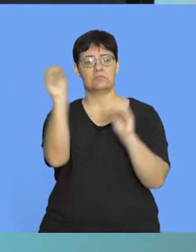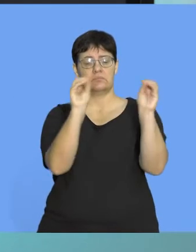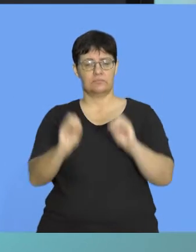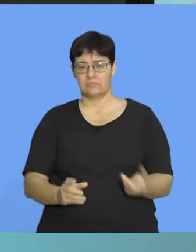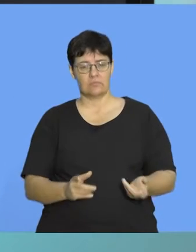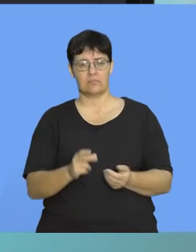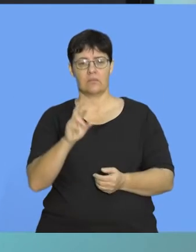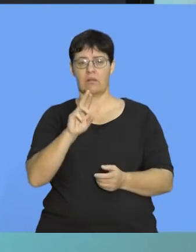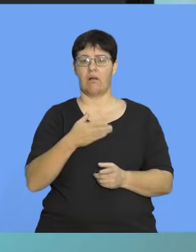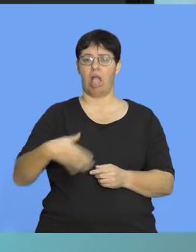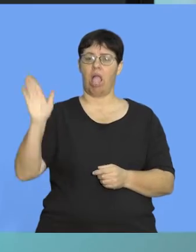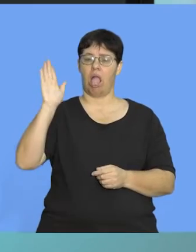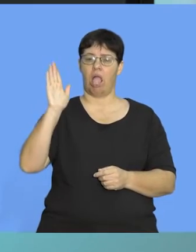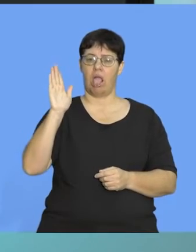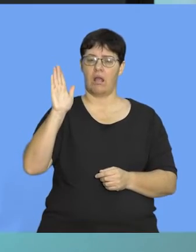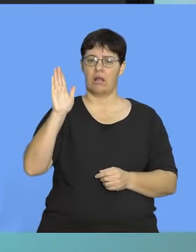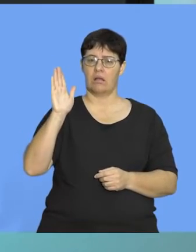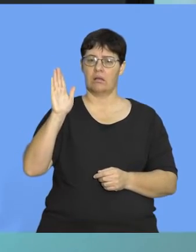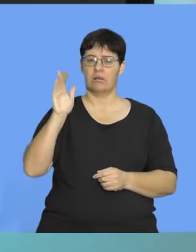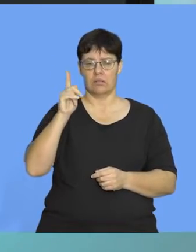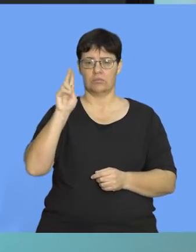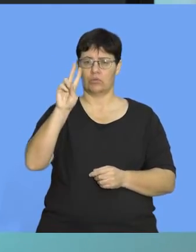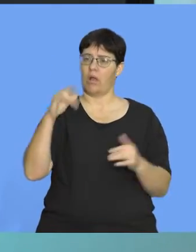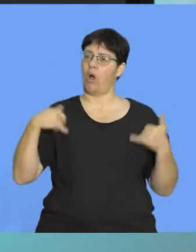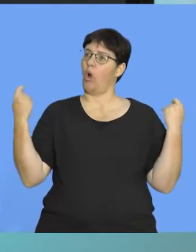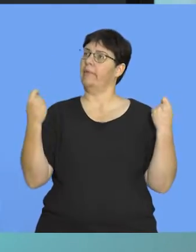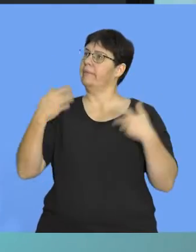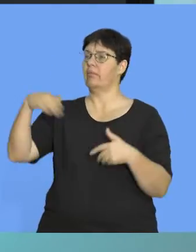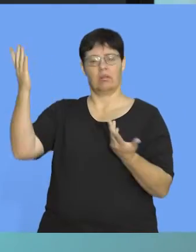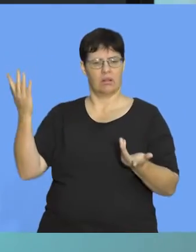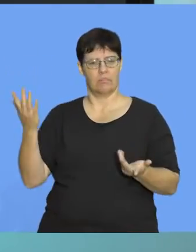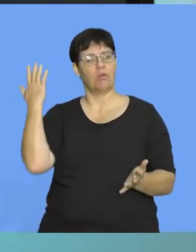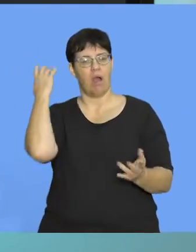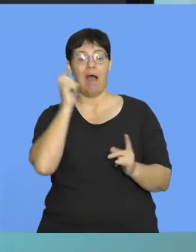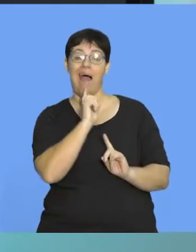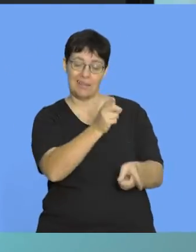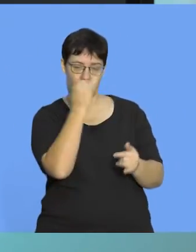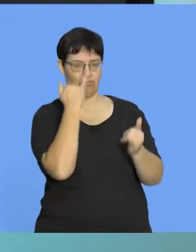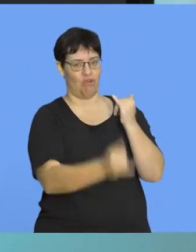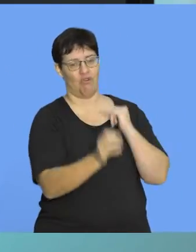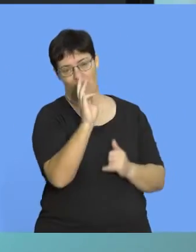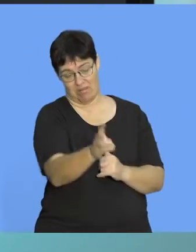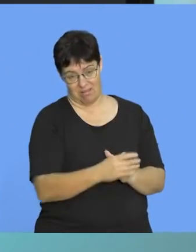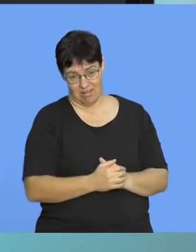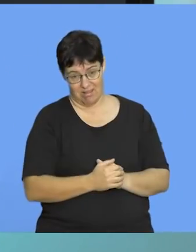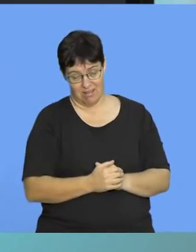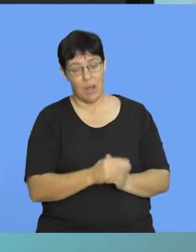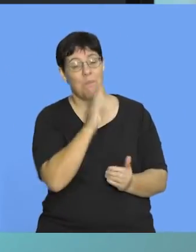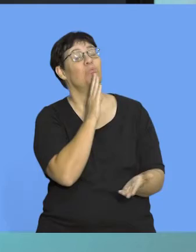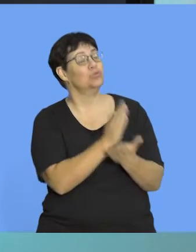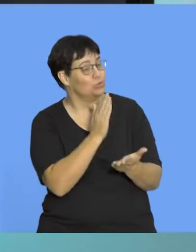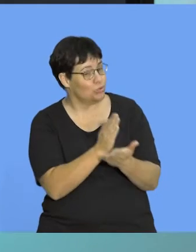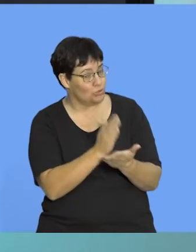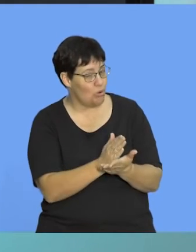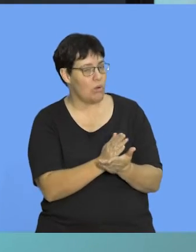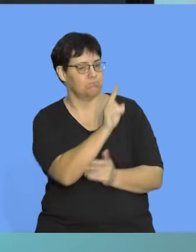your substitution, the square goes on holiday. You're going to get the wrong answer. You need to make sure you put it